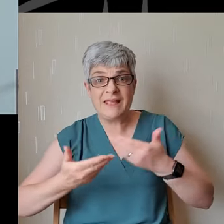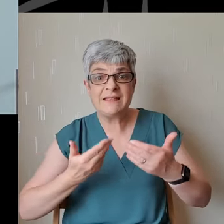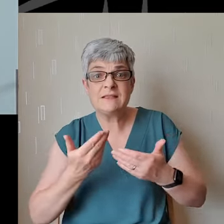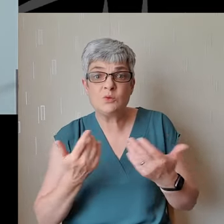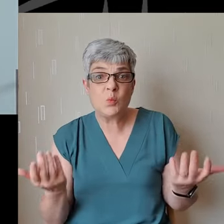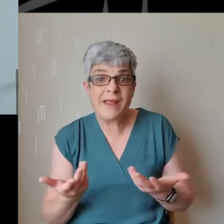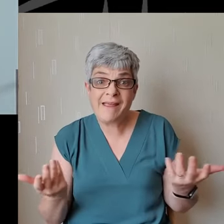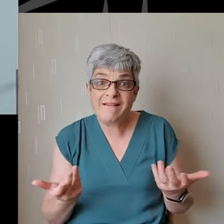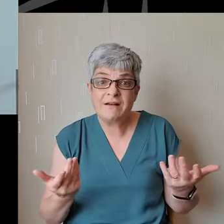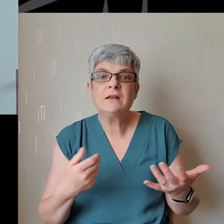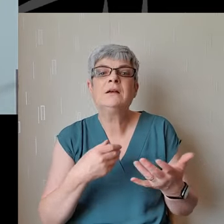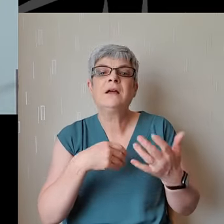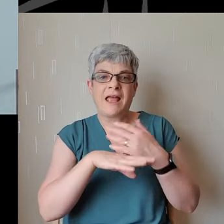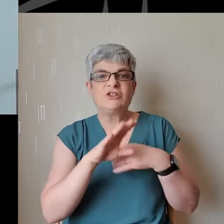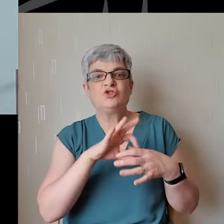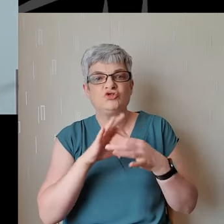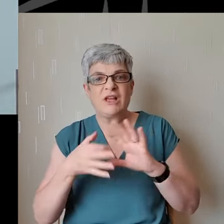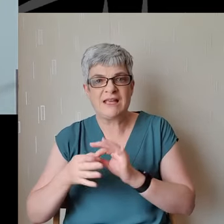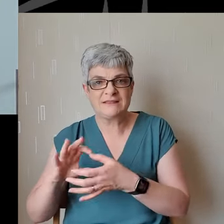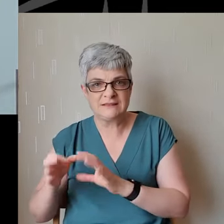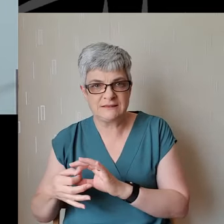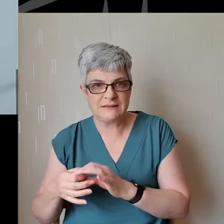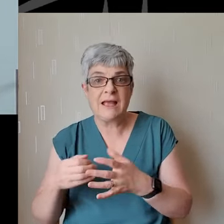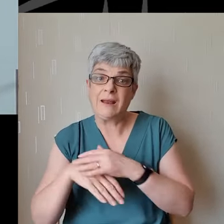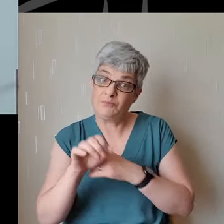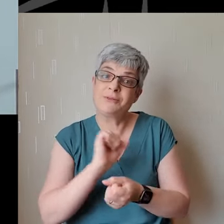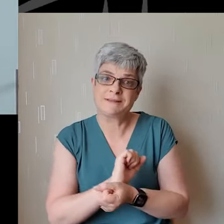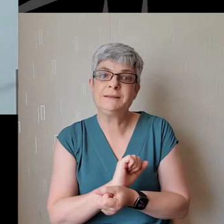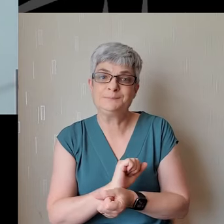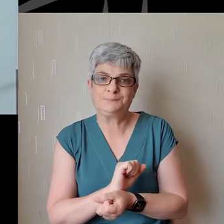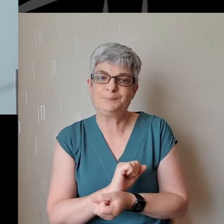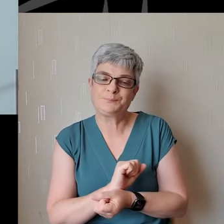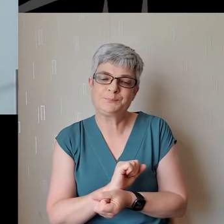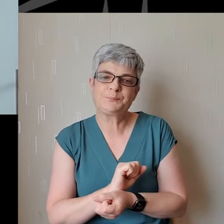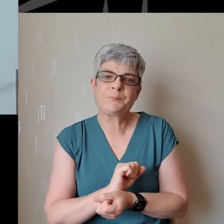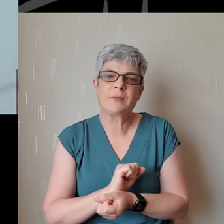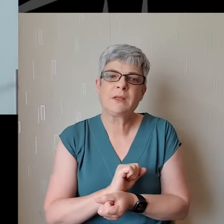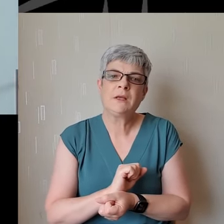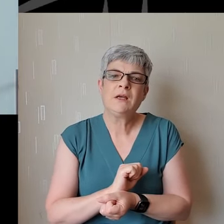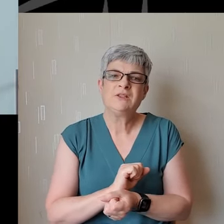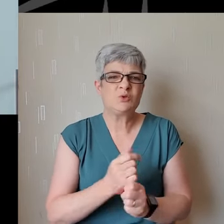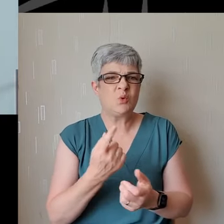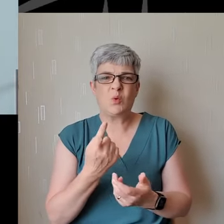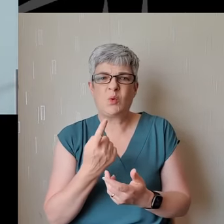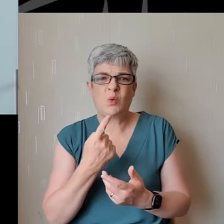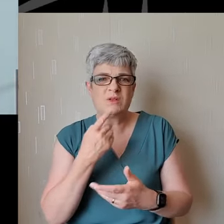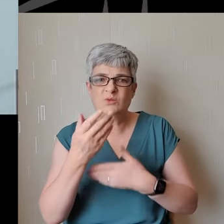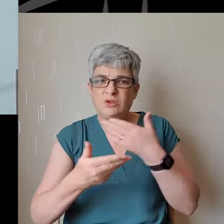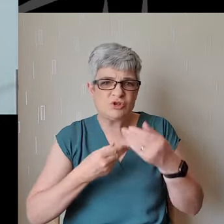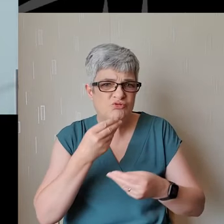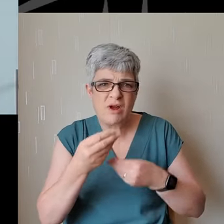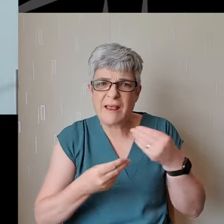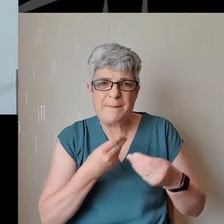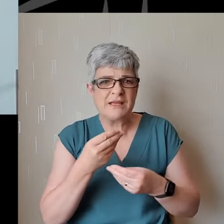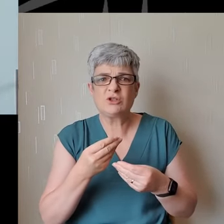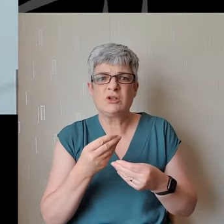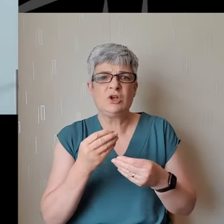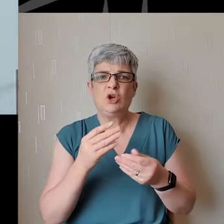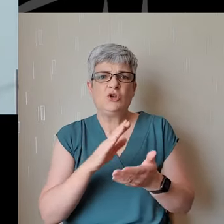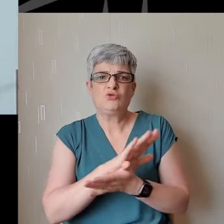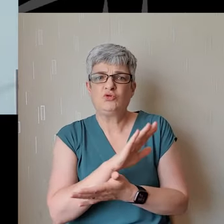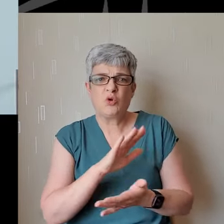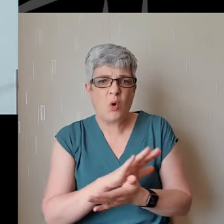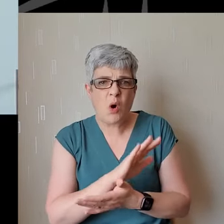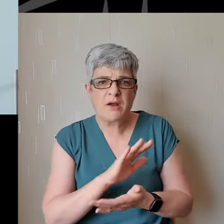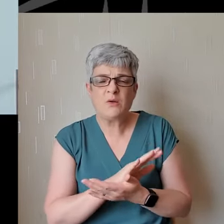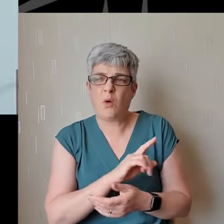He's in chains, verse 13. He's in prison. That is, he's not describing his joy or why the Philippian church